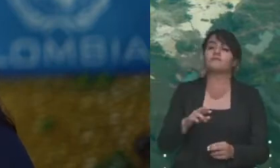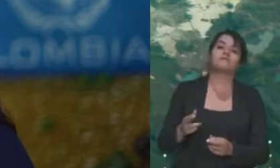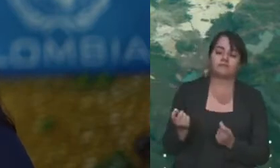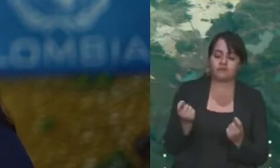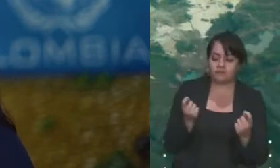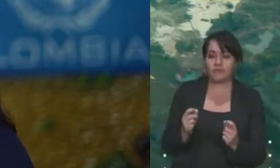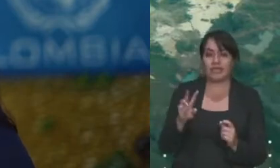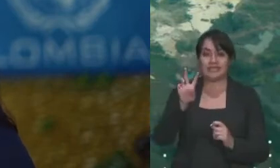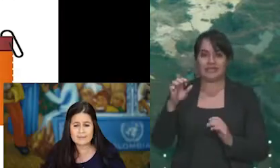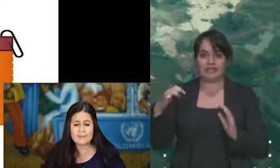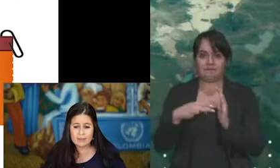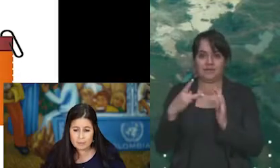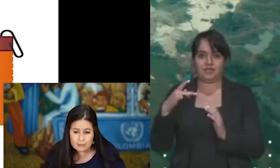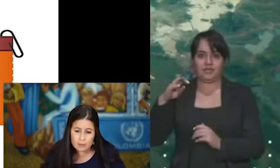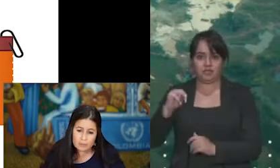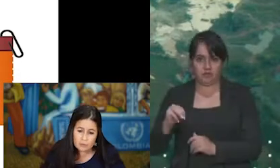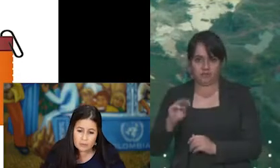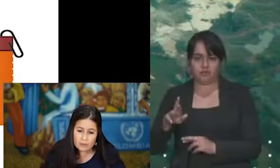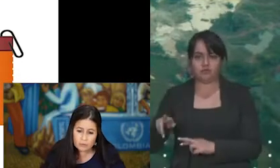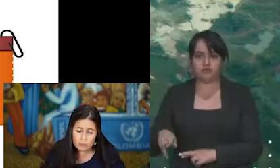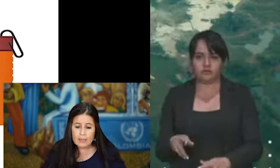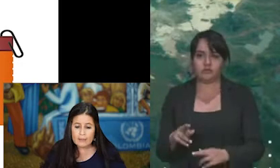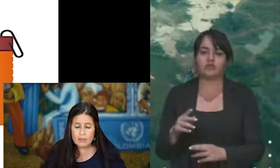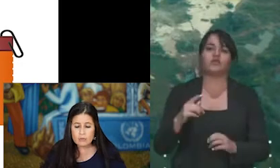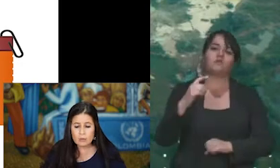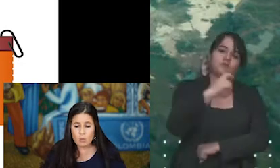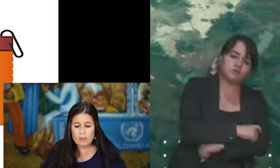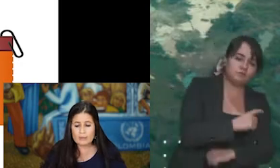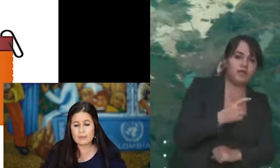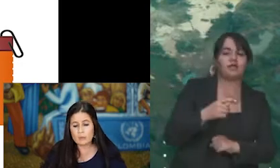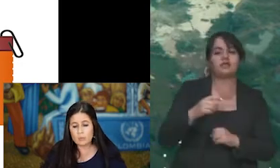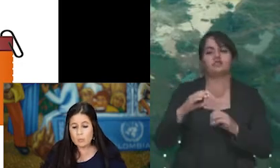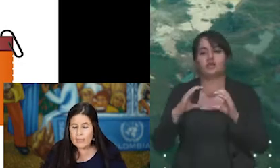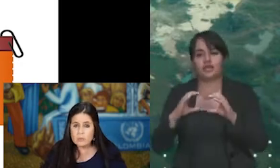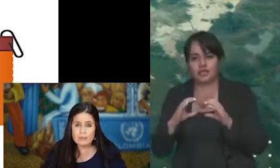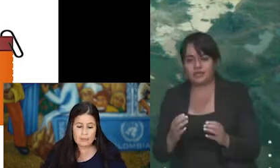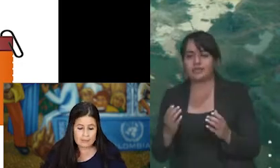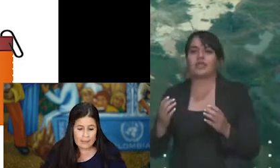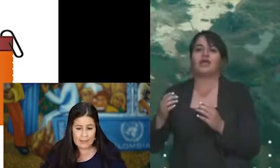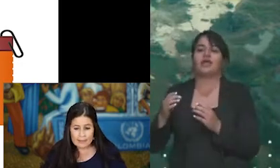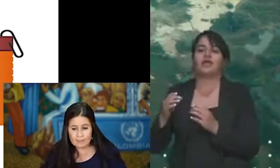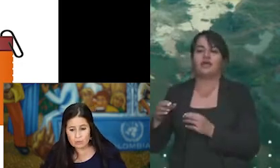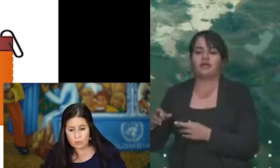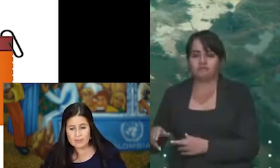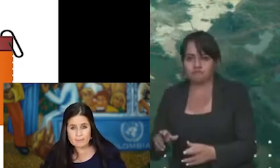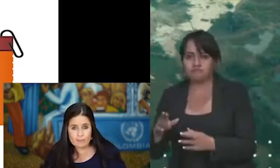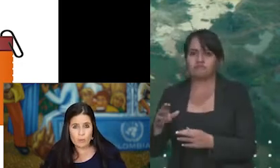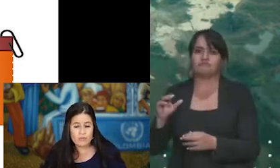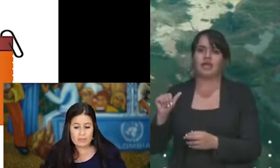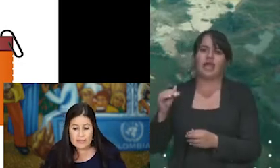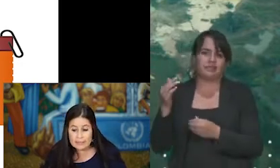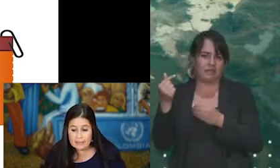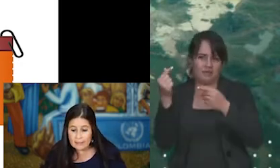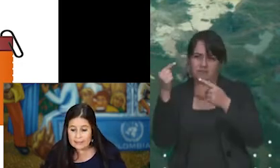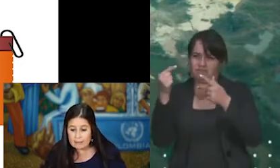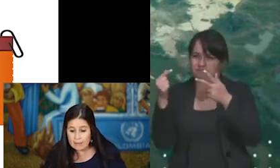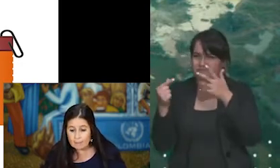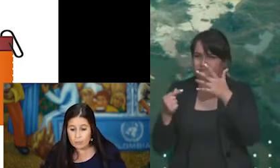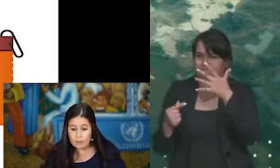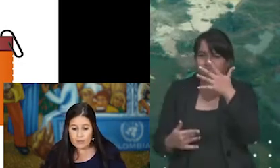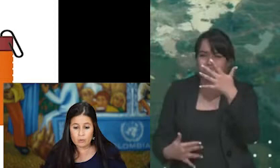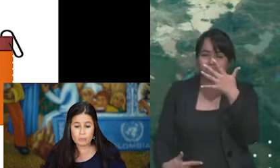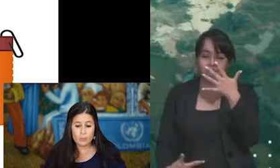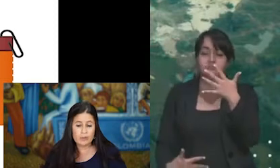We're monitoring 7,000 kilometers of rivers within Putumayo, Caquetá, Porres, Ruinida, Tabaco,